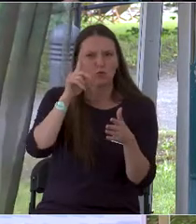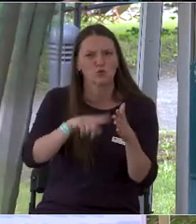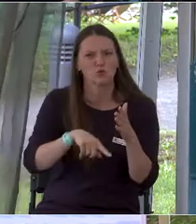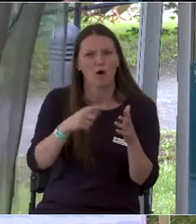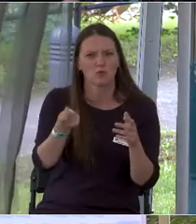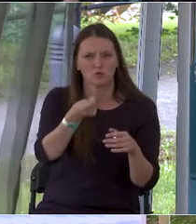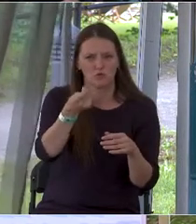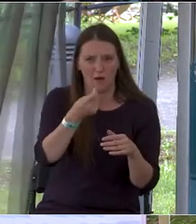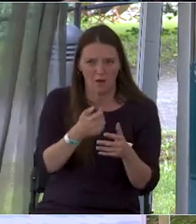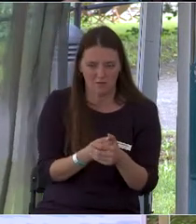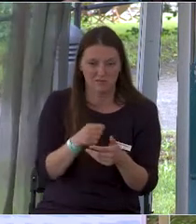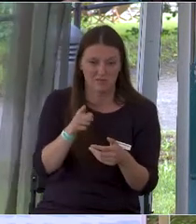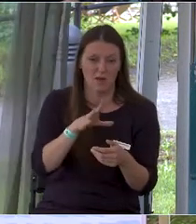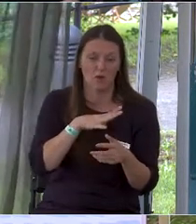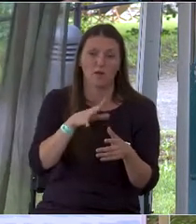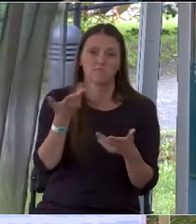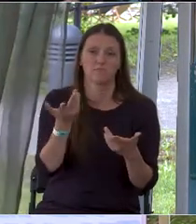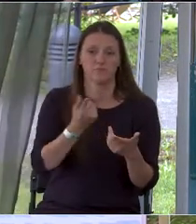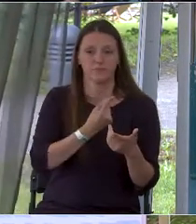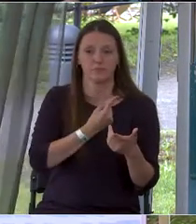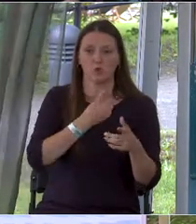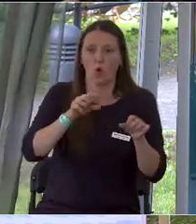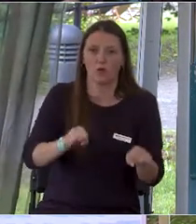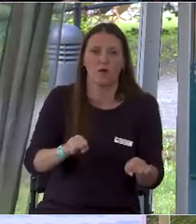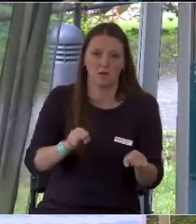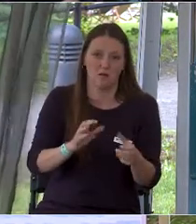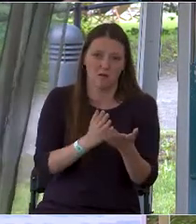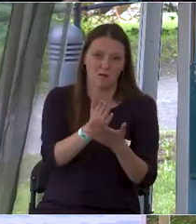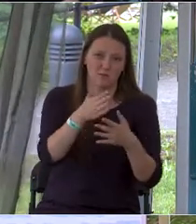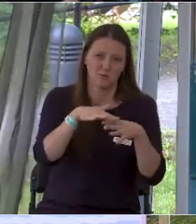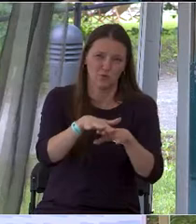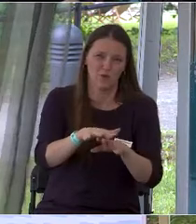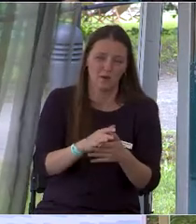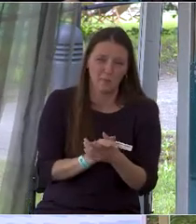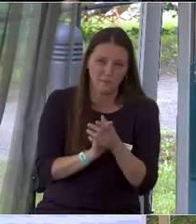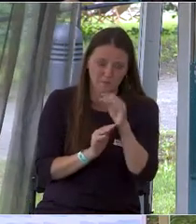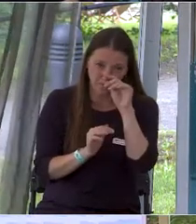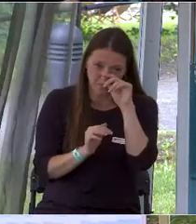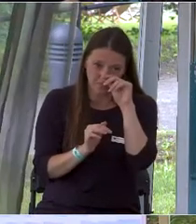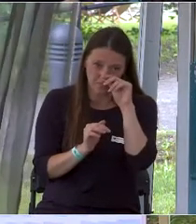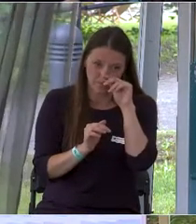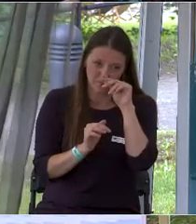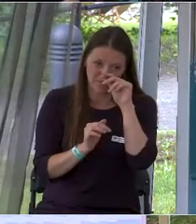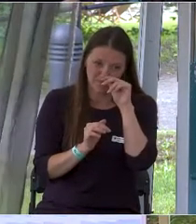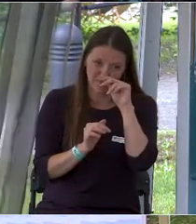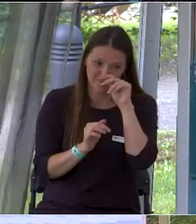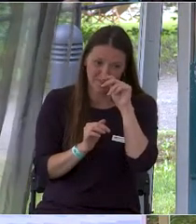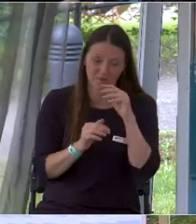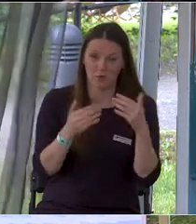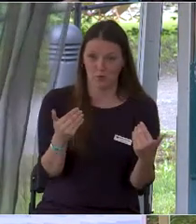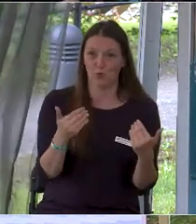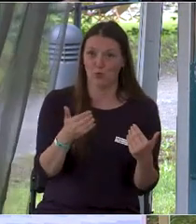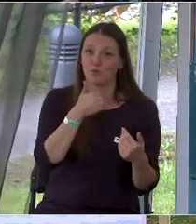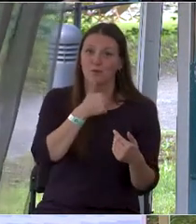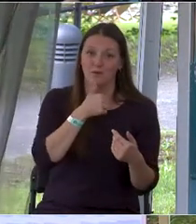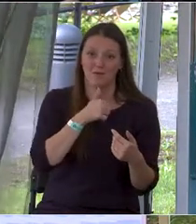the Soviet system was a trust-breaking system among the humans. And yet, my country